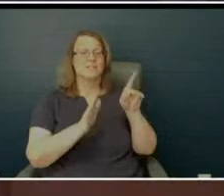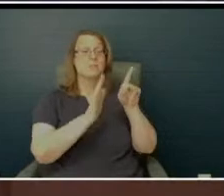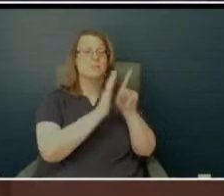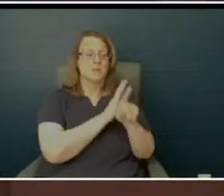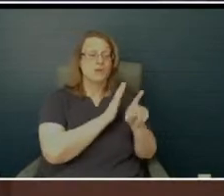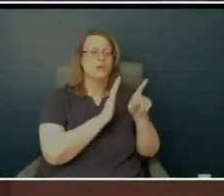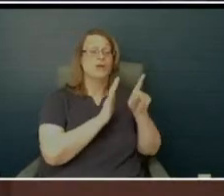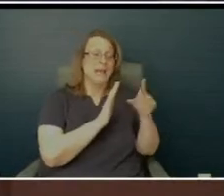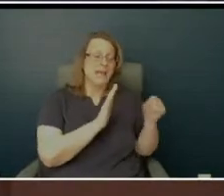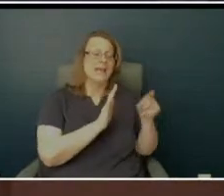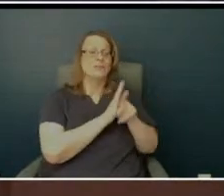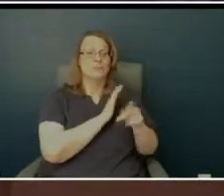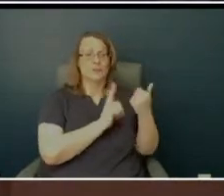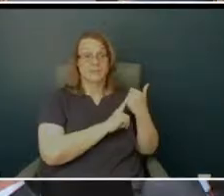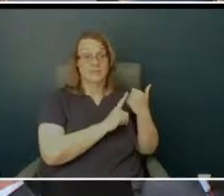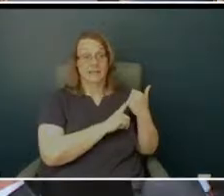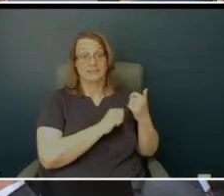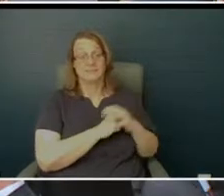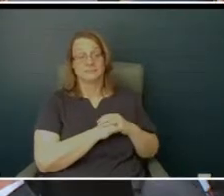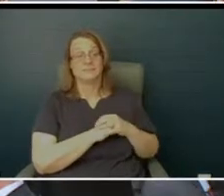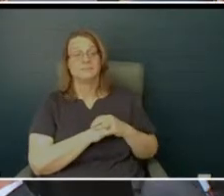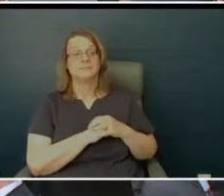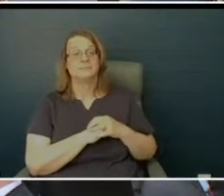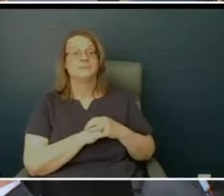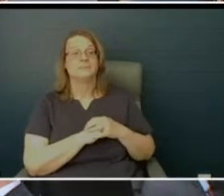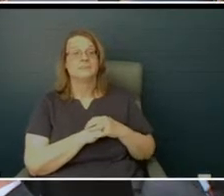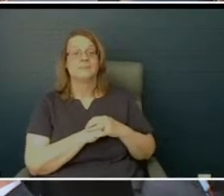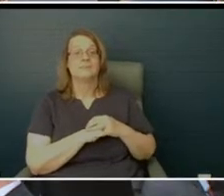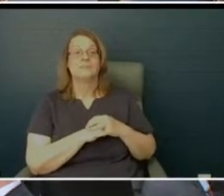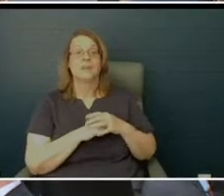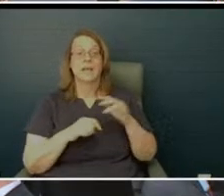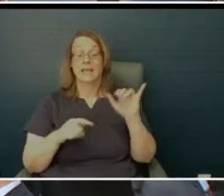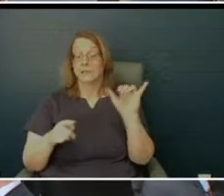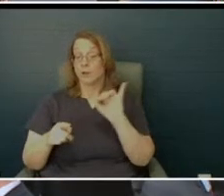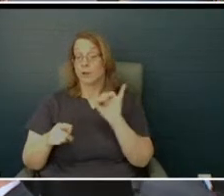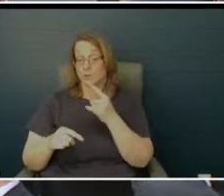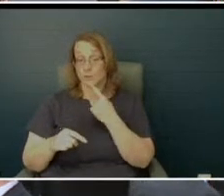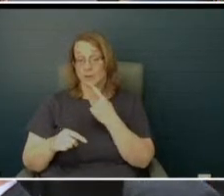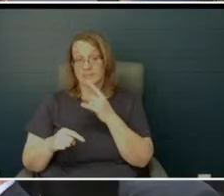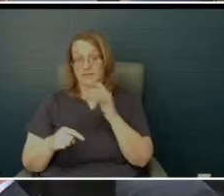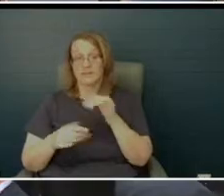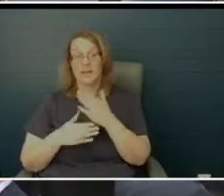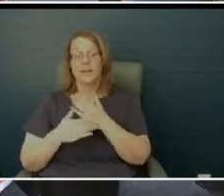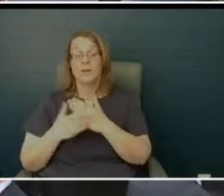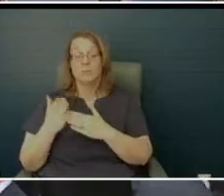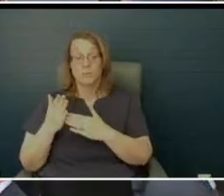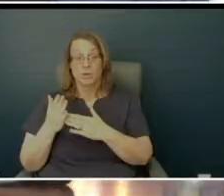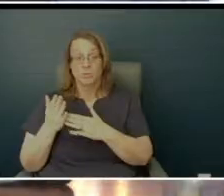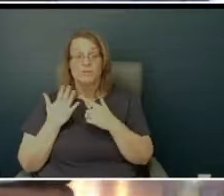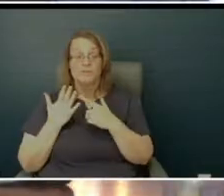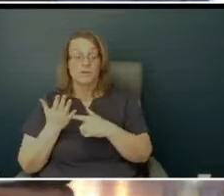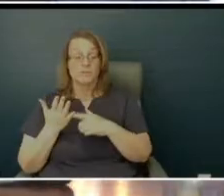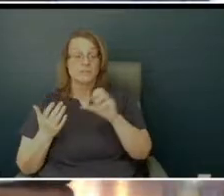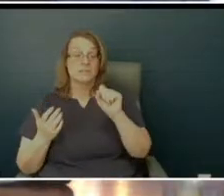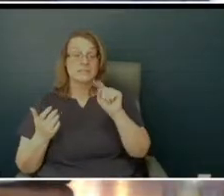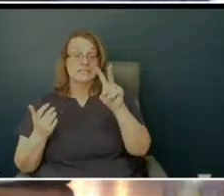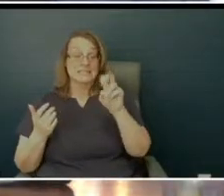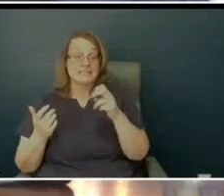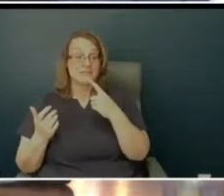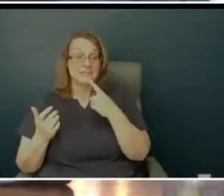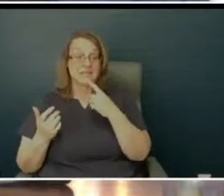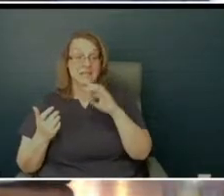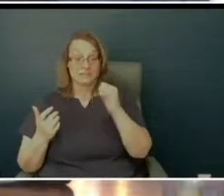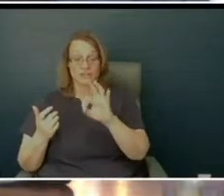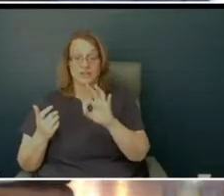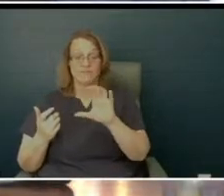And I would note too, Congressman, that it was in this part of the conversation where Steve pointed out that Jeff Clark would be left